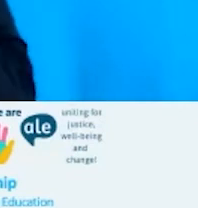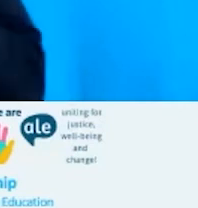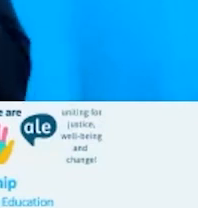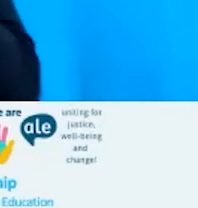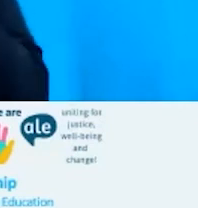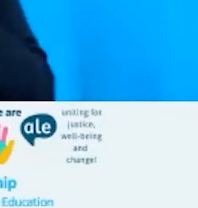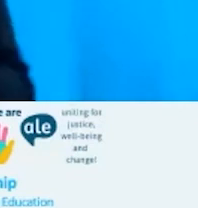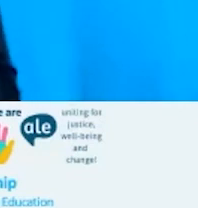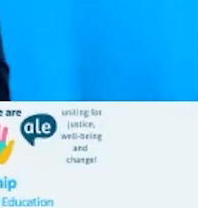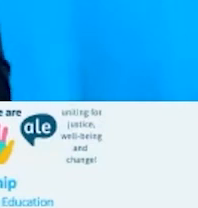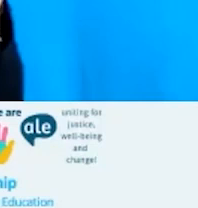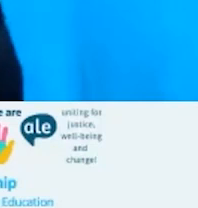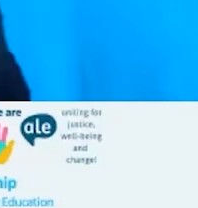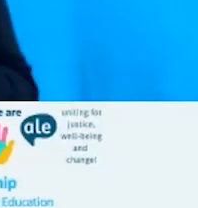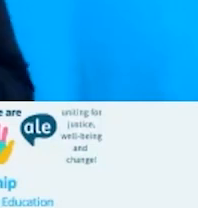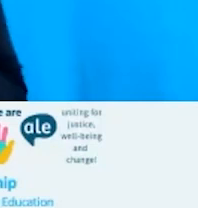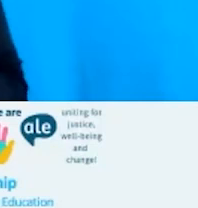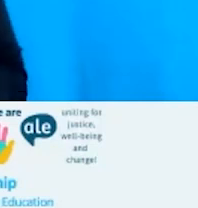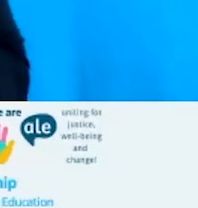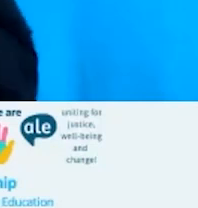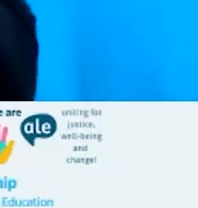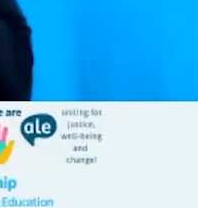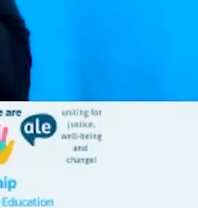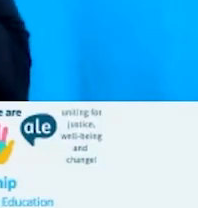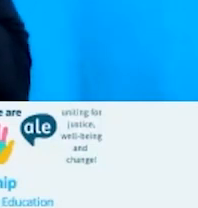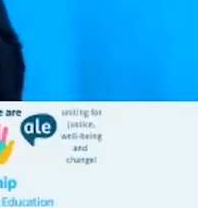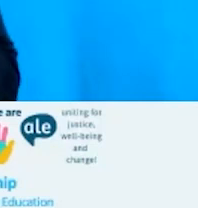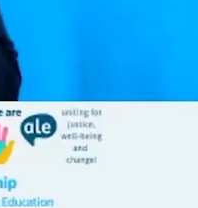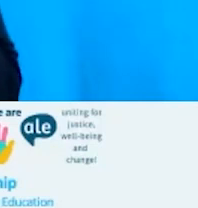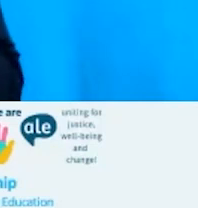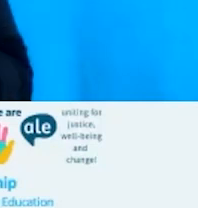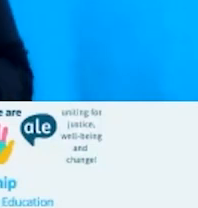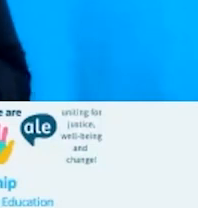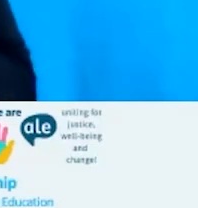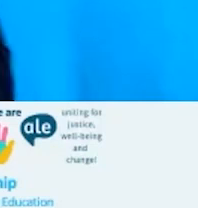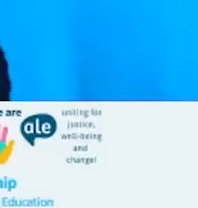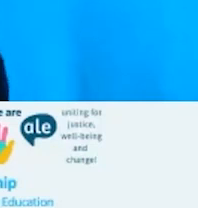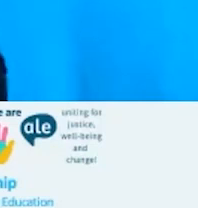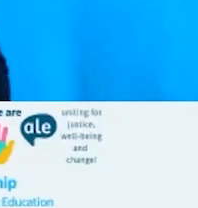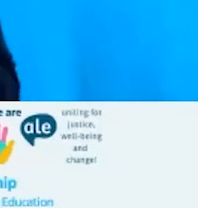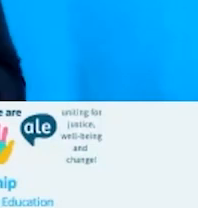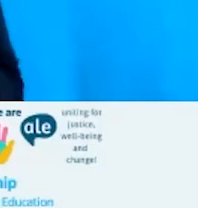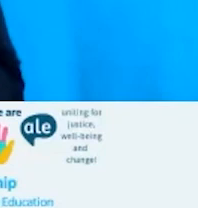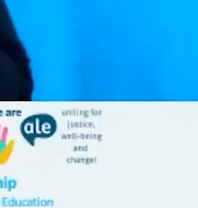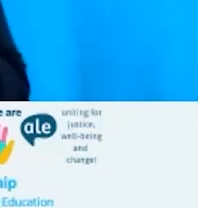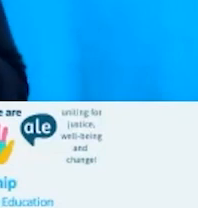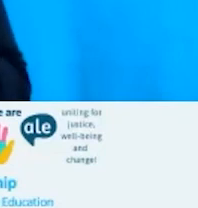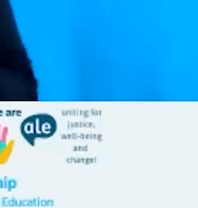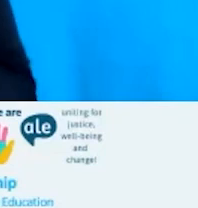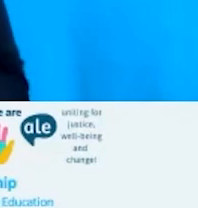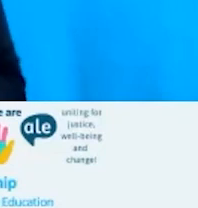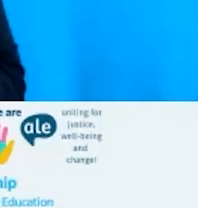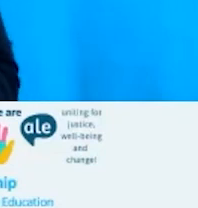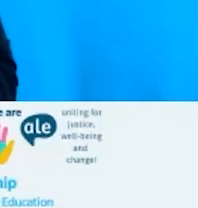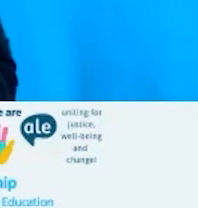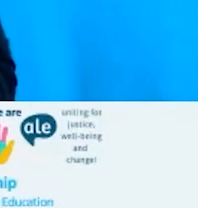oh, the society is everything is fine, it's good. And we learn to be skeptical. Well, maybe there is a bit paranoia in it, you